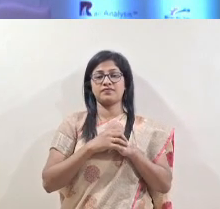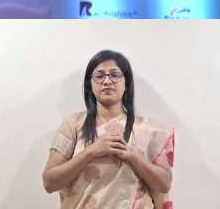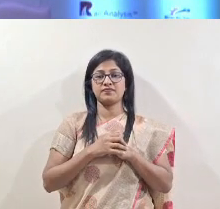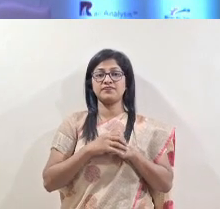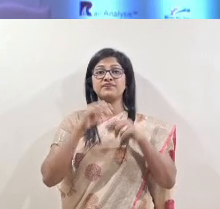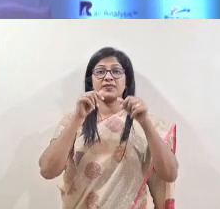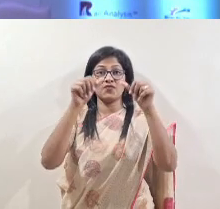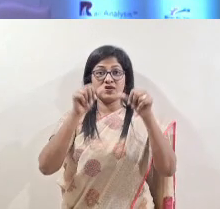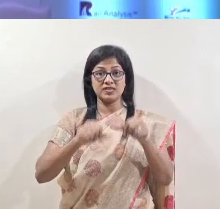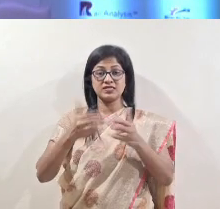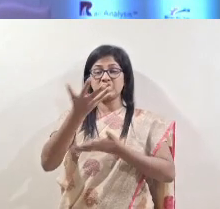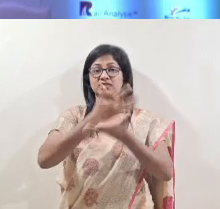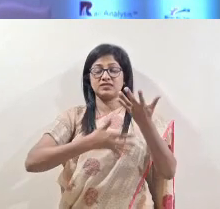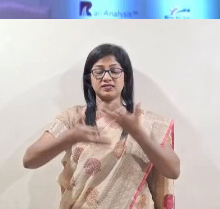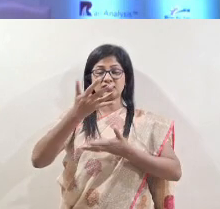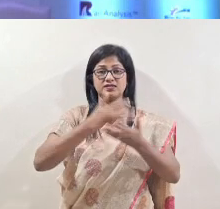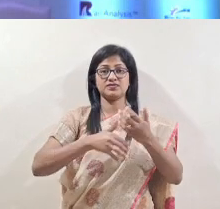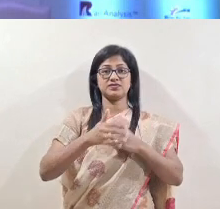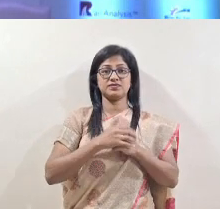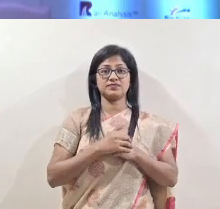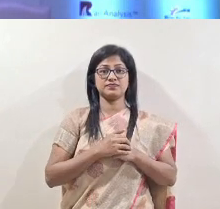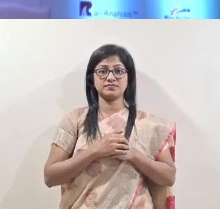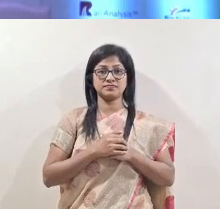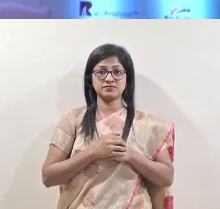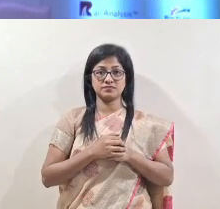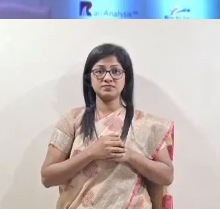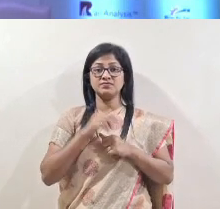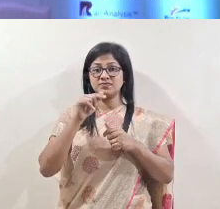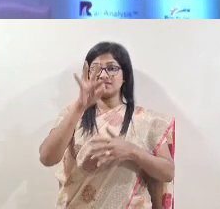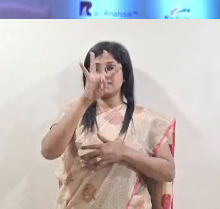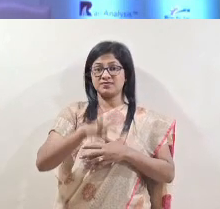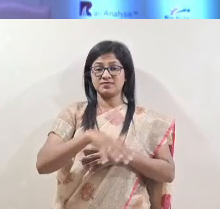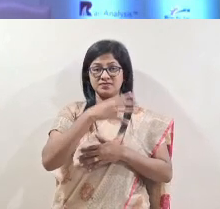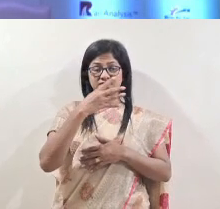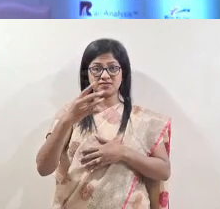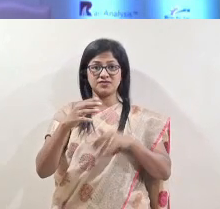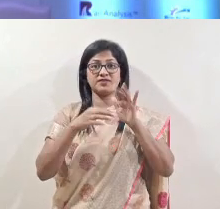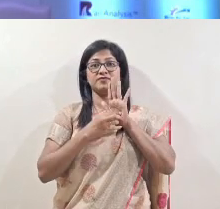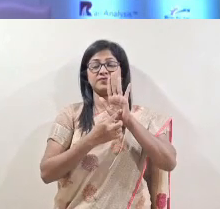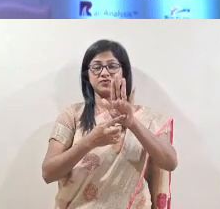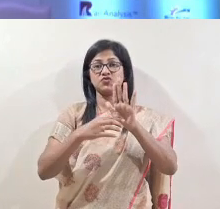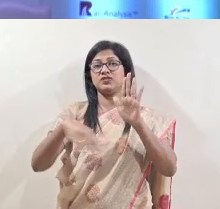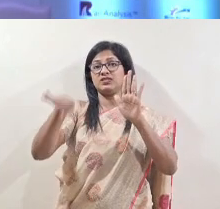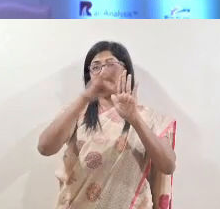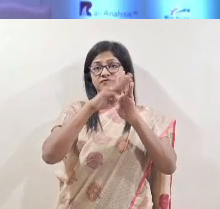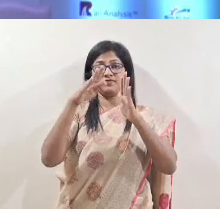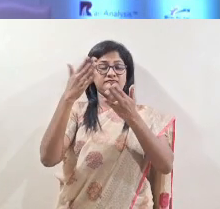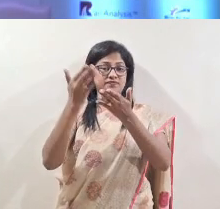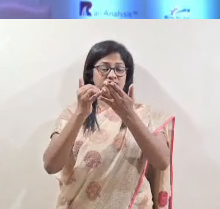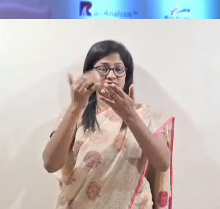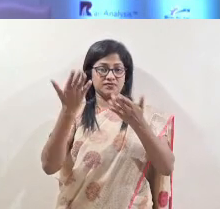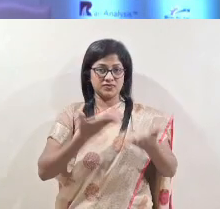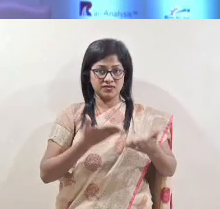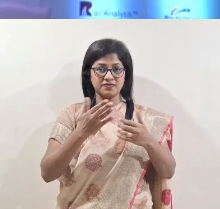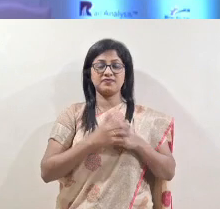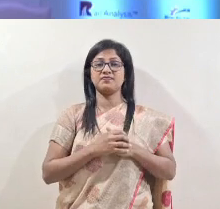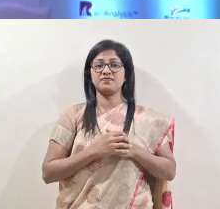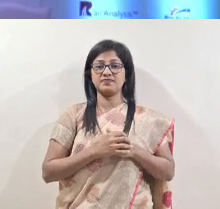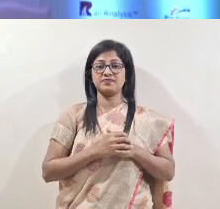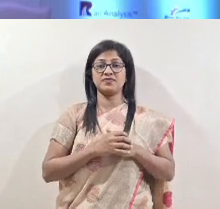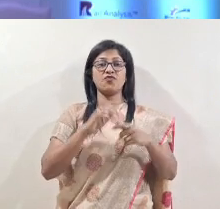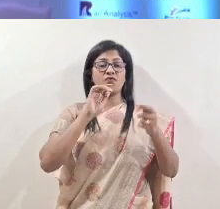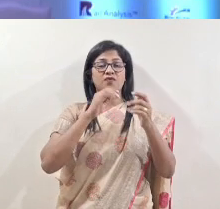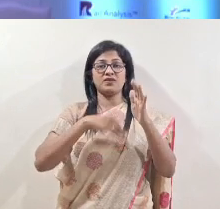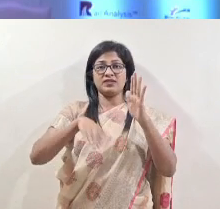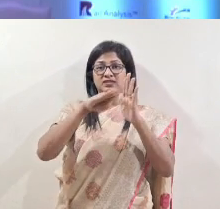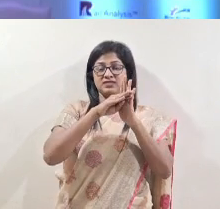Coming to result and discussions. So this table includes the level of service with the change in level of